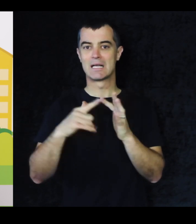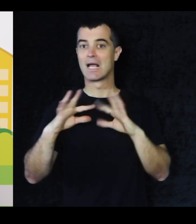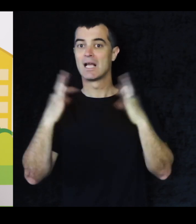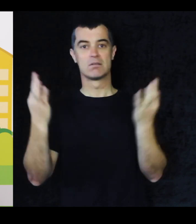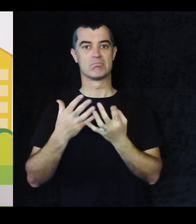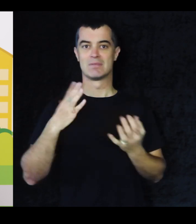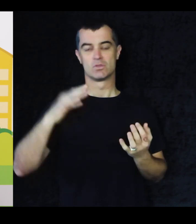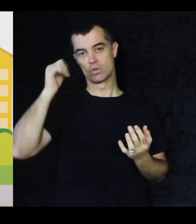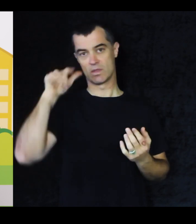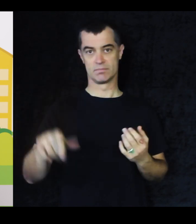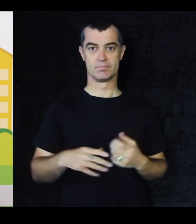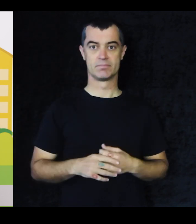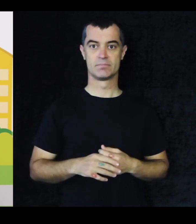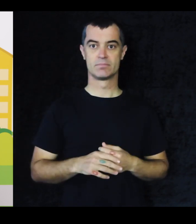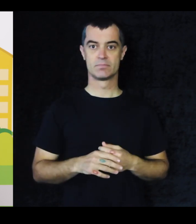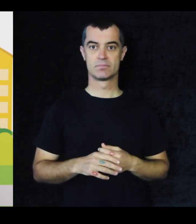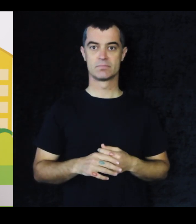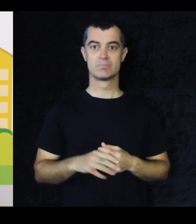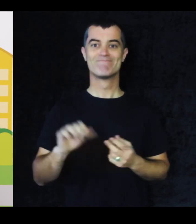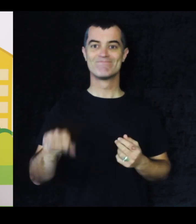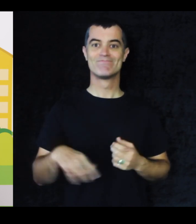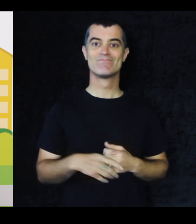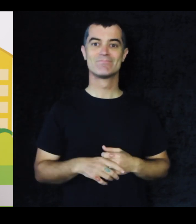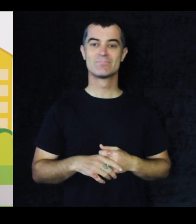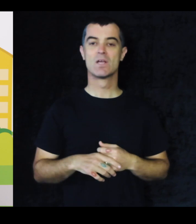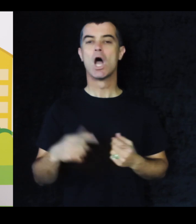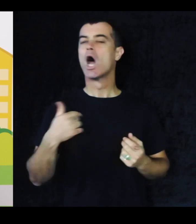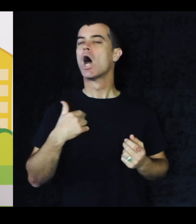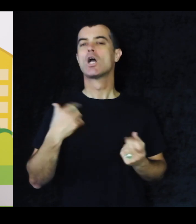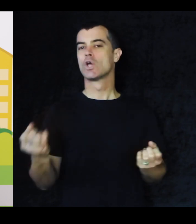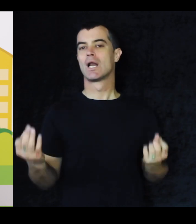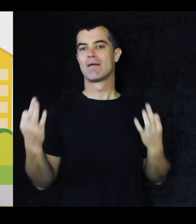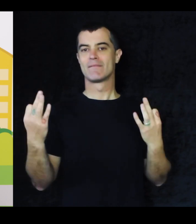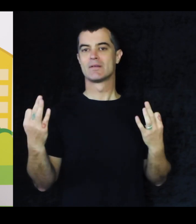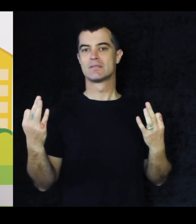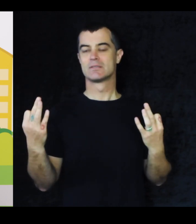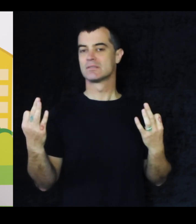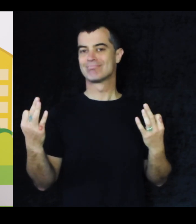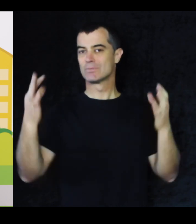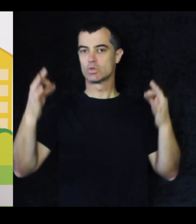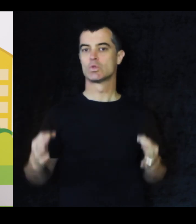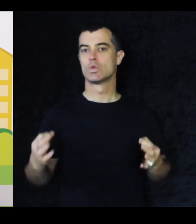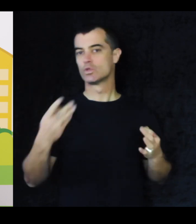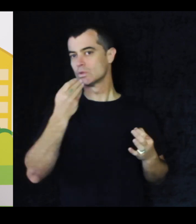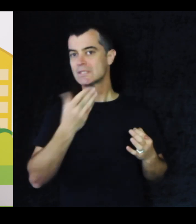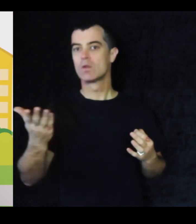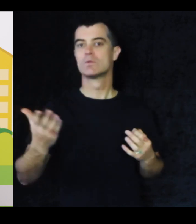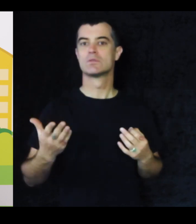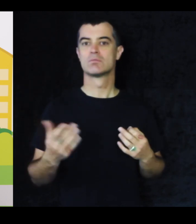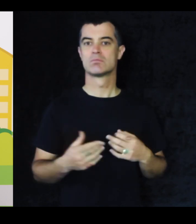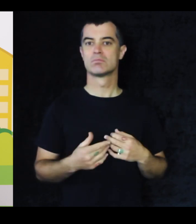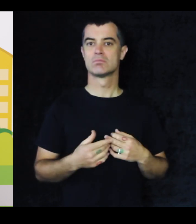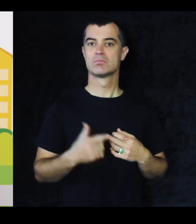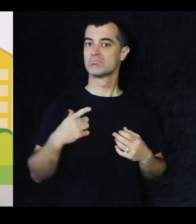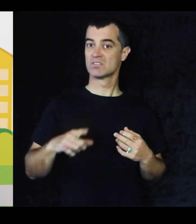estate agent doesn't need to know that. Yeah. I don't have a choice to